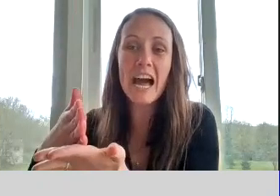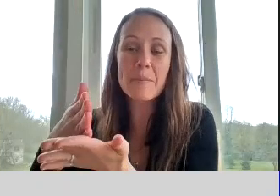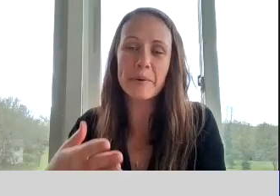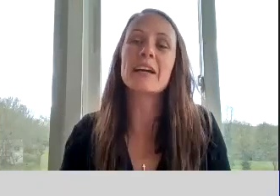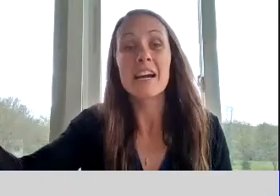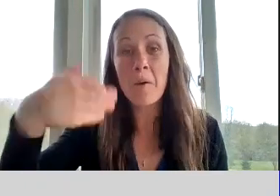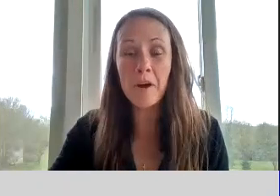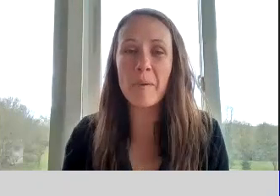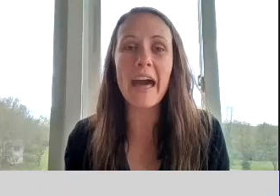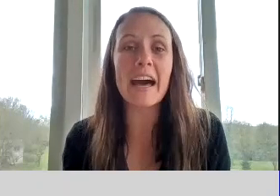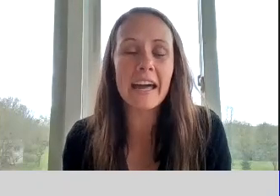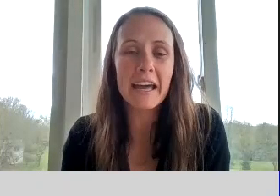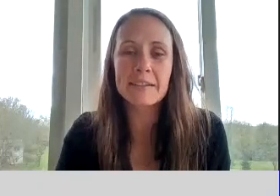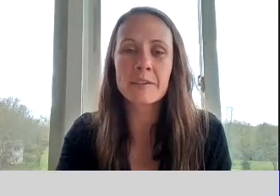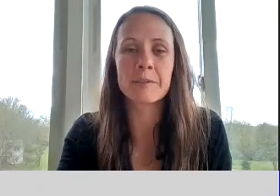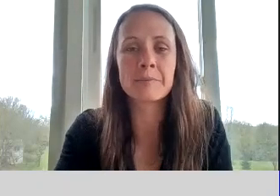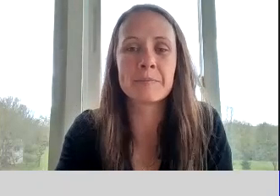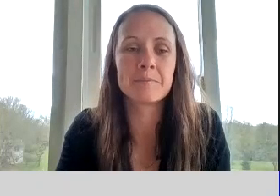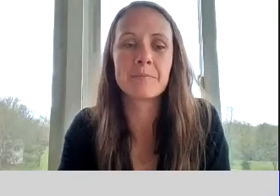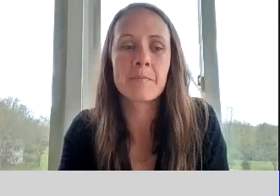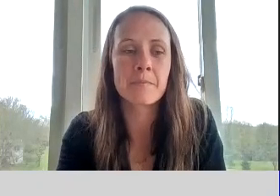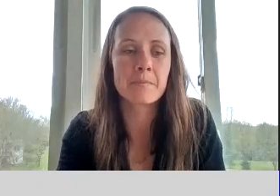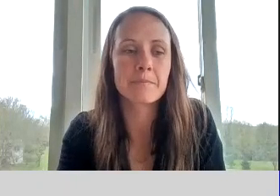And stop. Come on back.